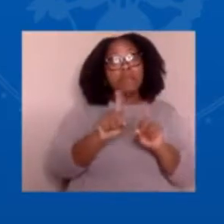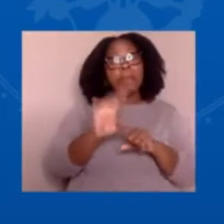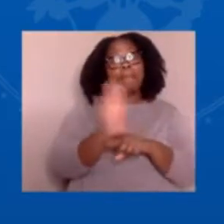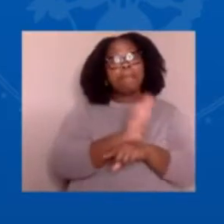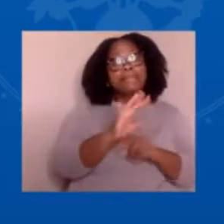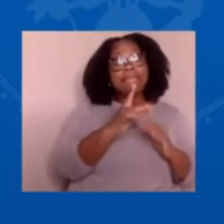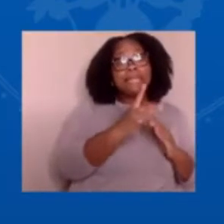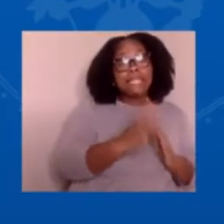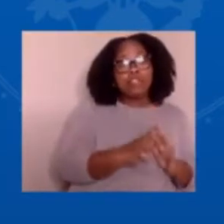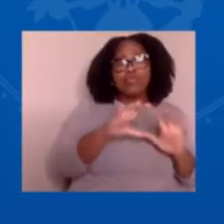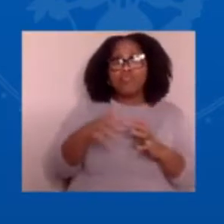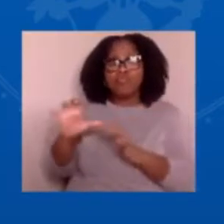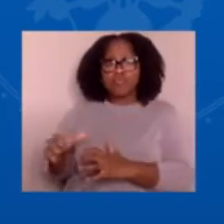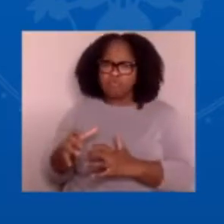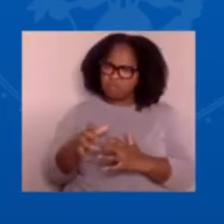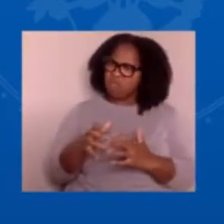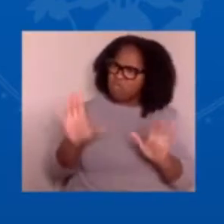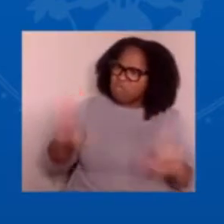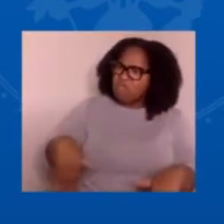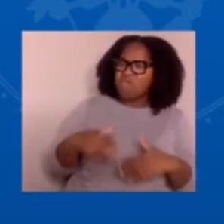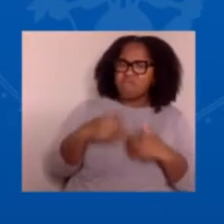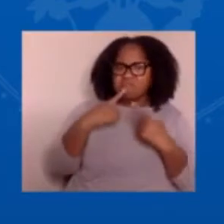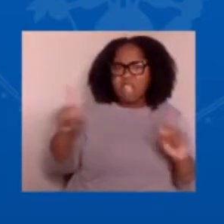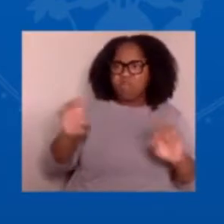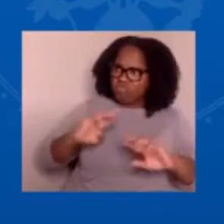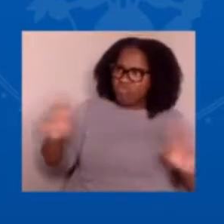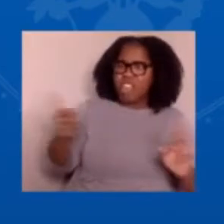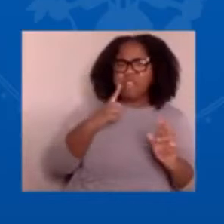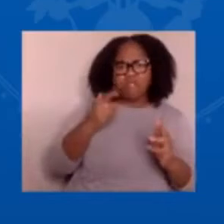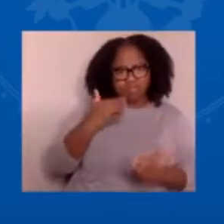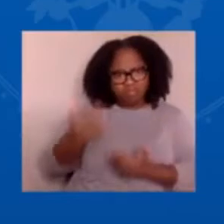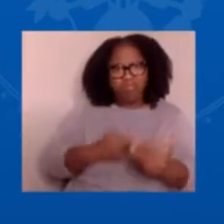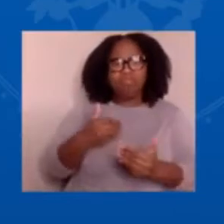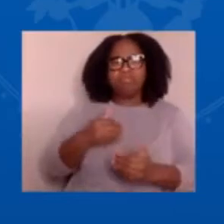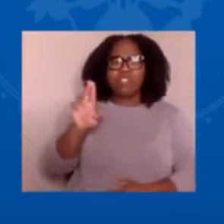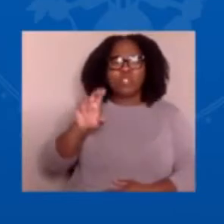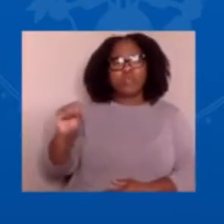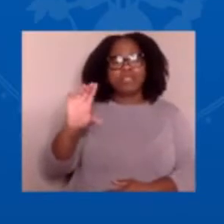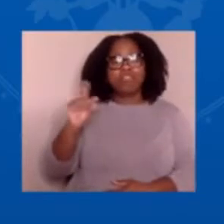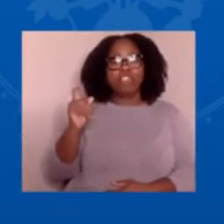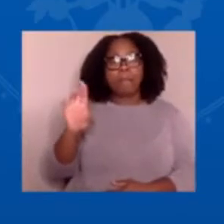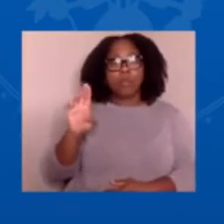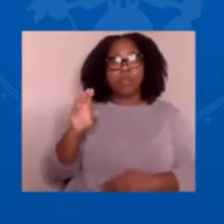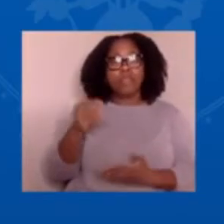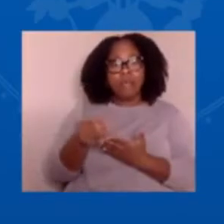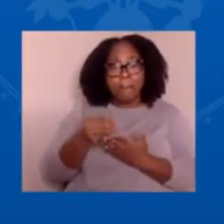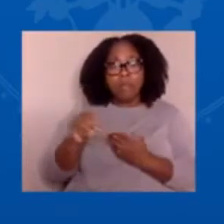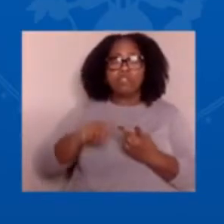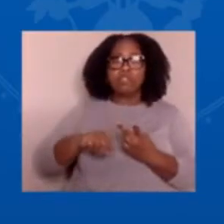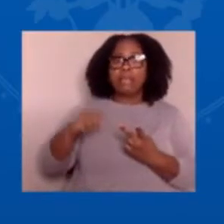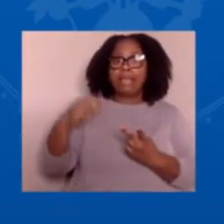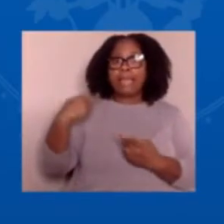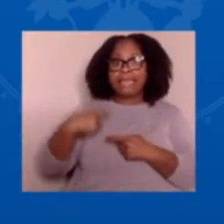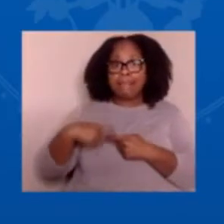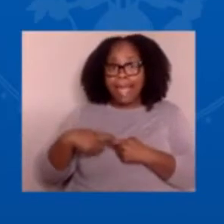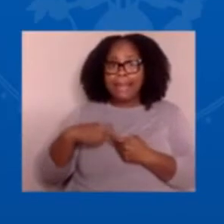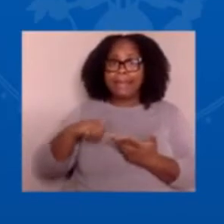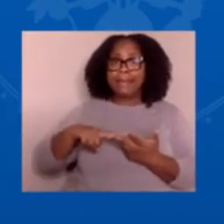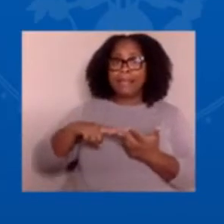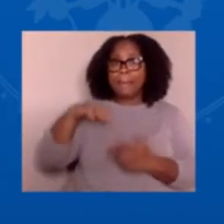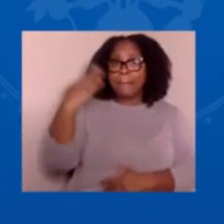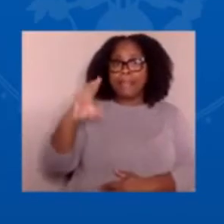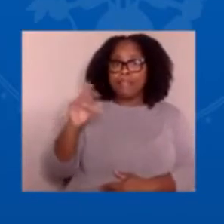calling for the transition process to move forward including us Chamber of Commerce the Hispanic chamber of commerce the Black Chamber of Commerce The Business